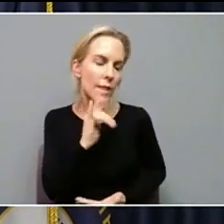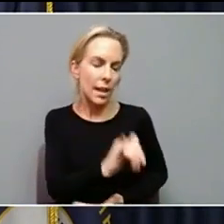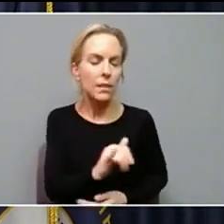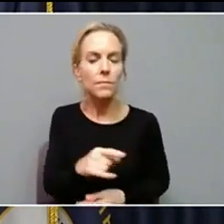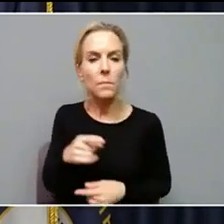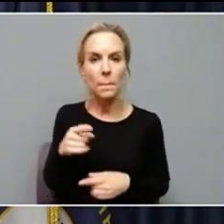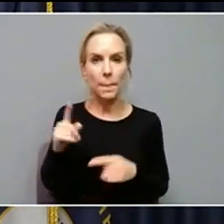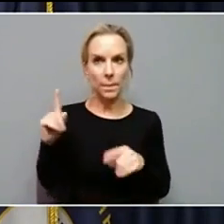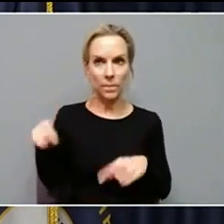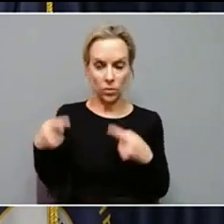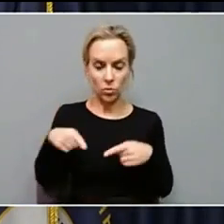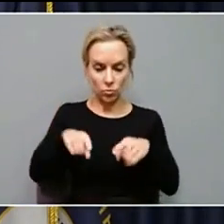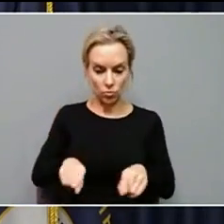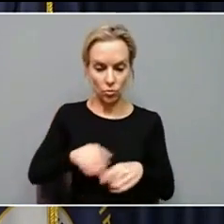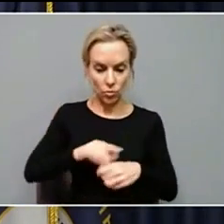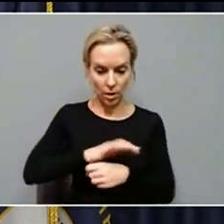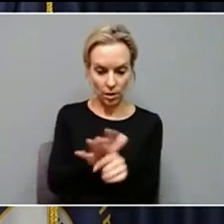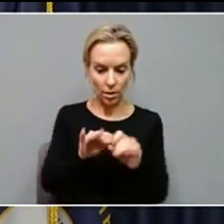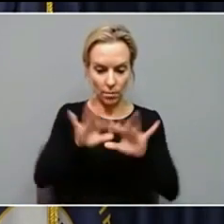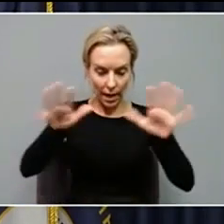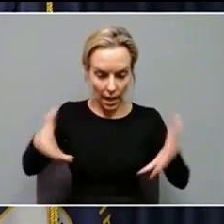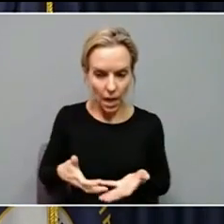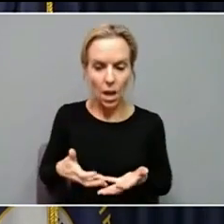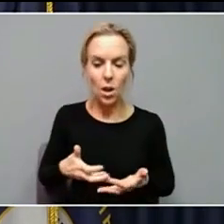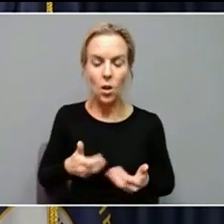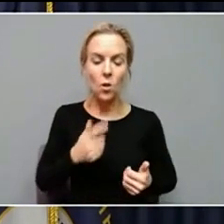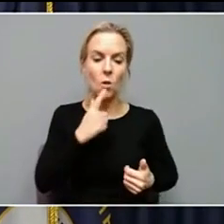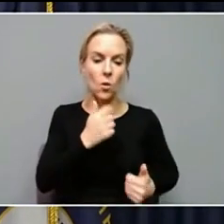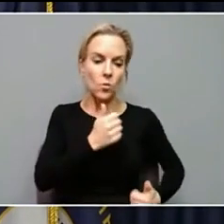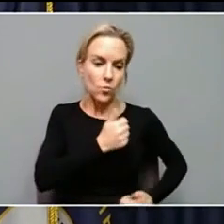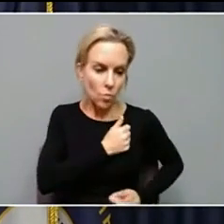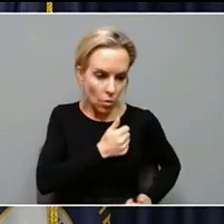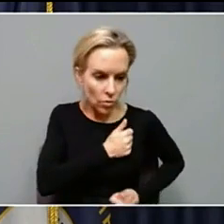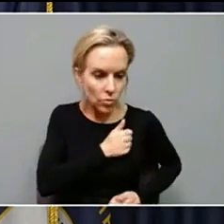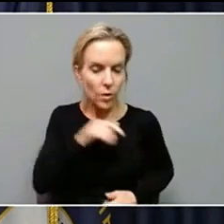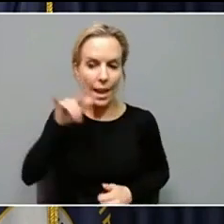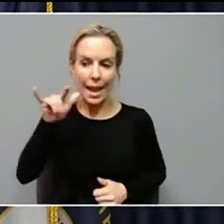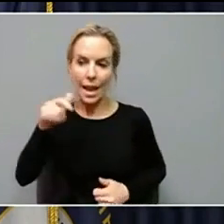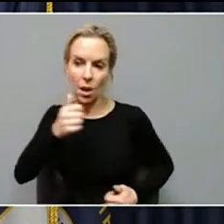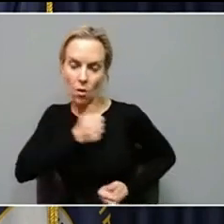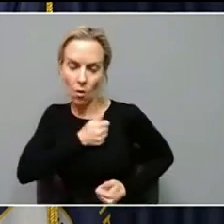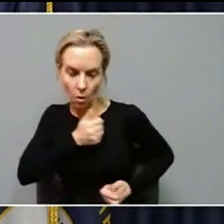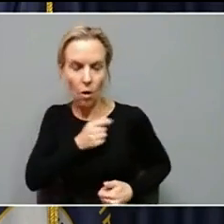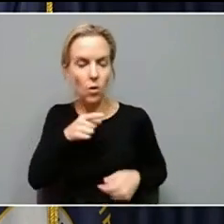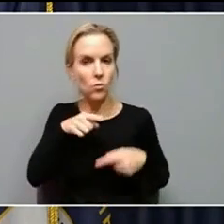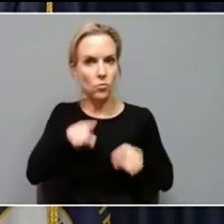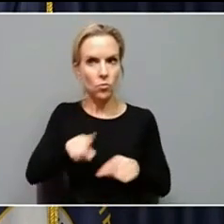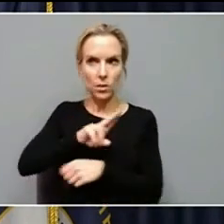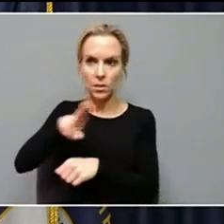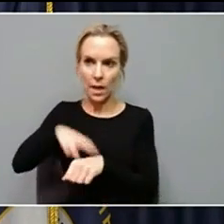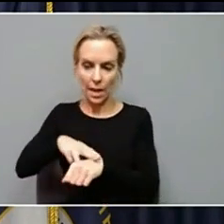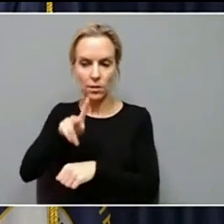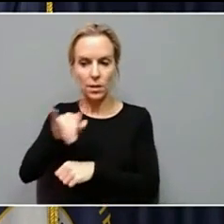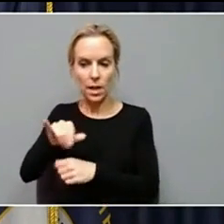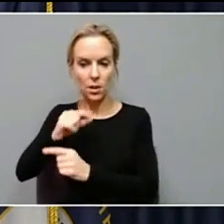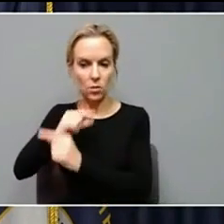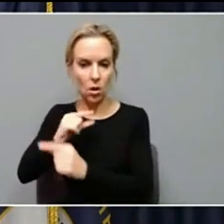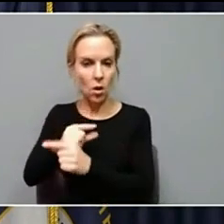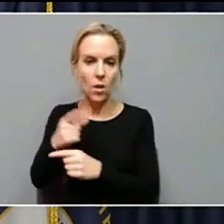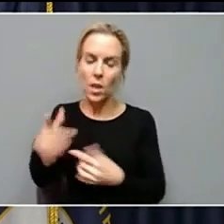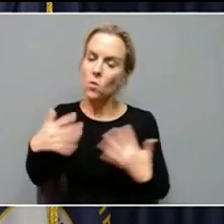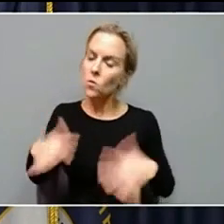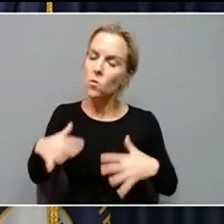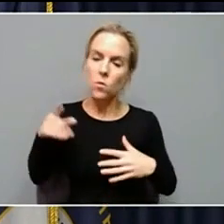of this pandemic, the soldiers and the airmen of the Kentucky National Guard have been instrumental in the fight against COVID,